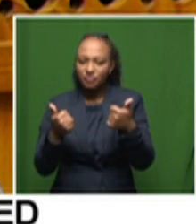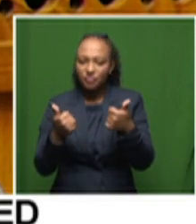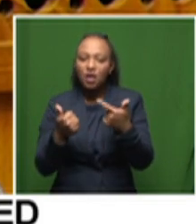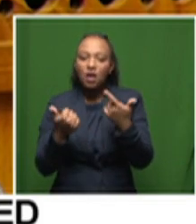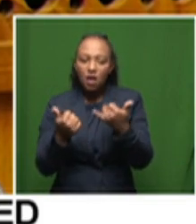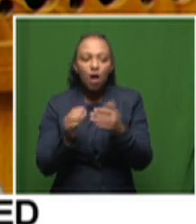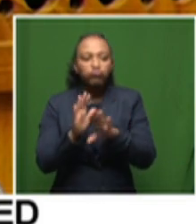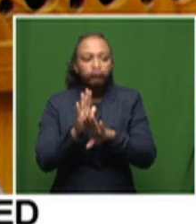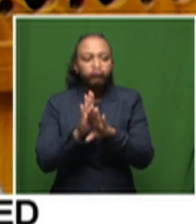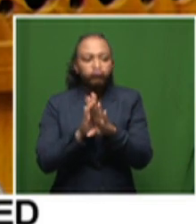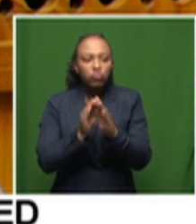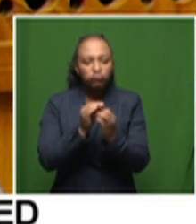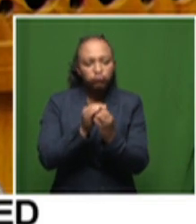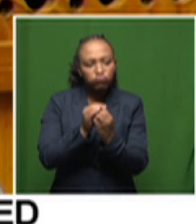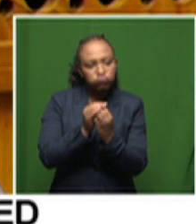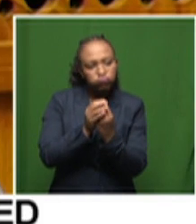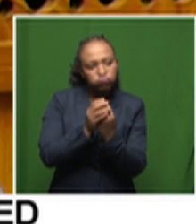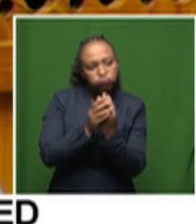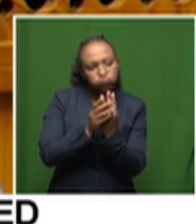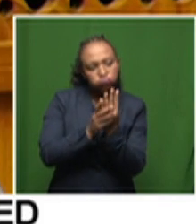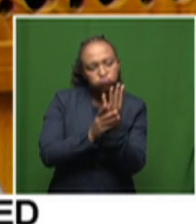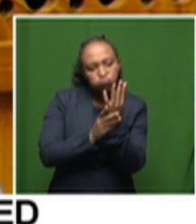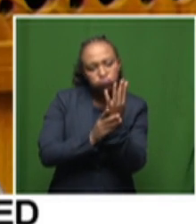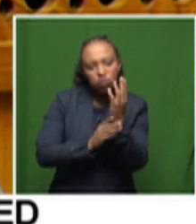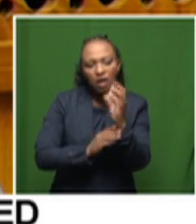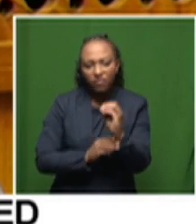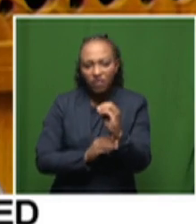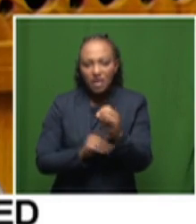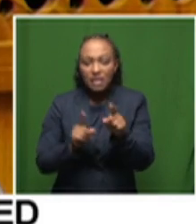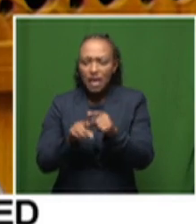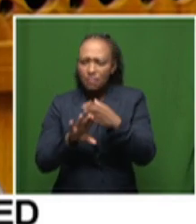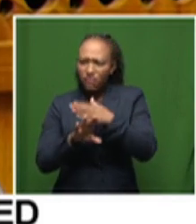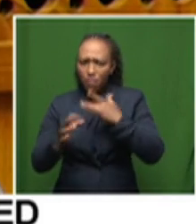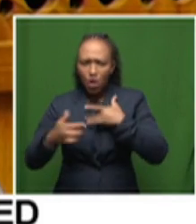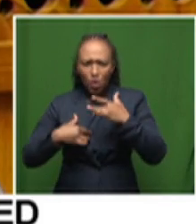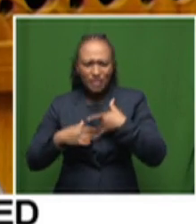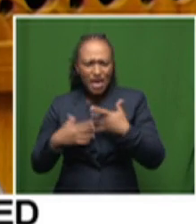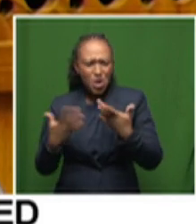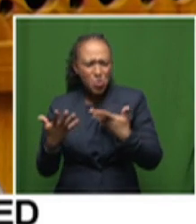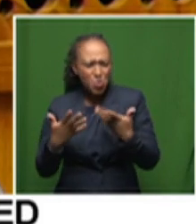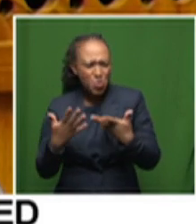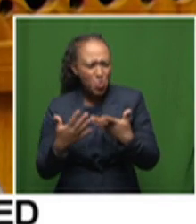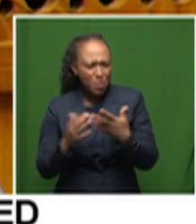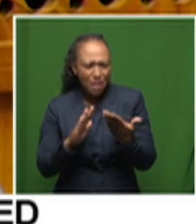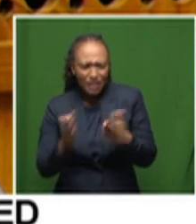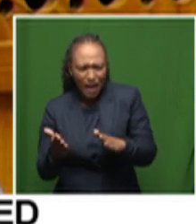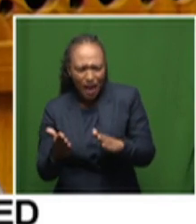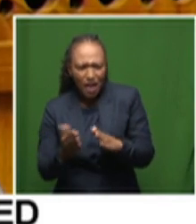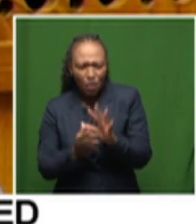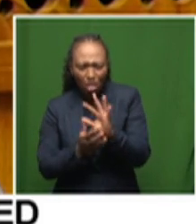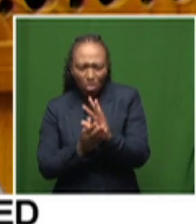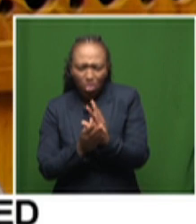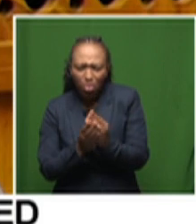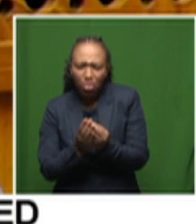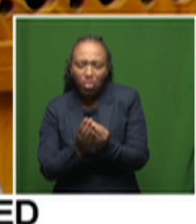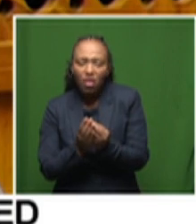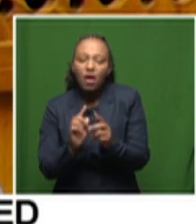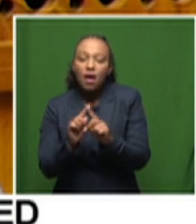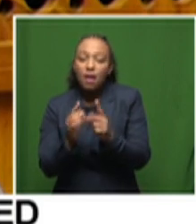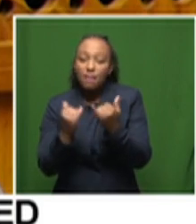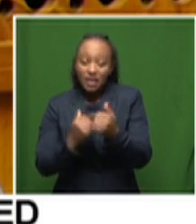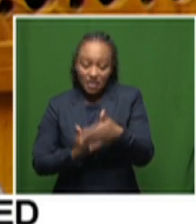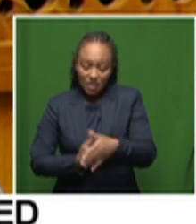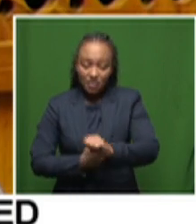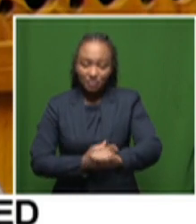recovering very well. I was concerned at some stage that it might not be alive. In South